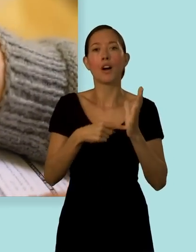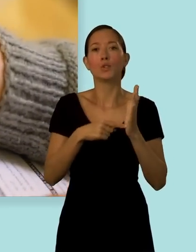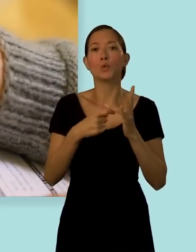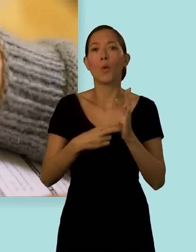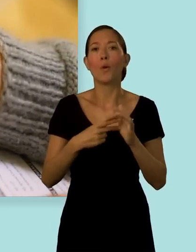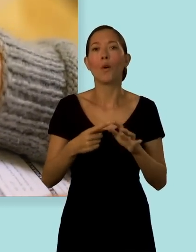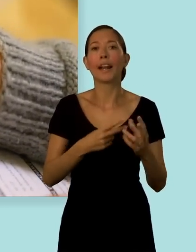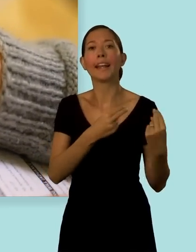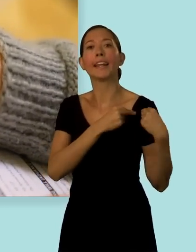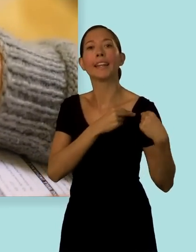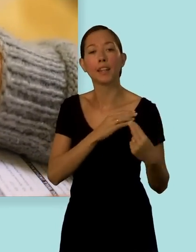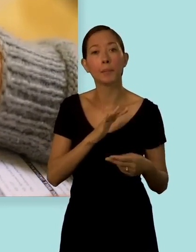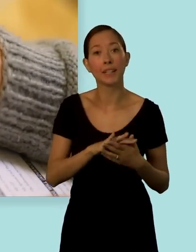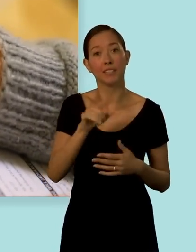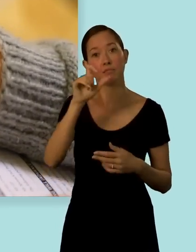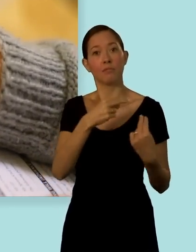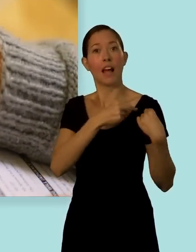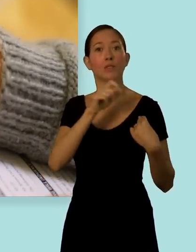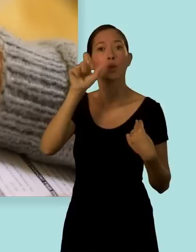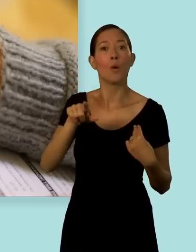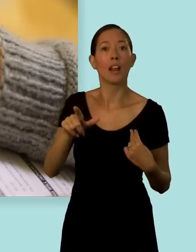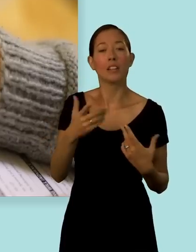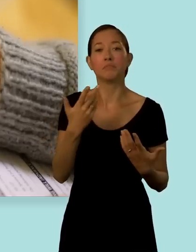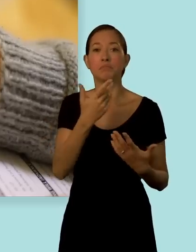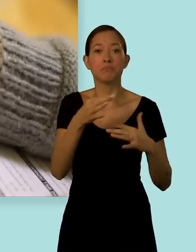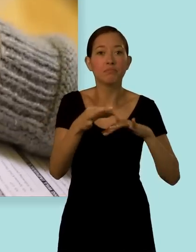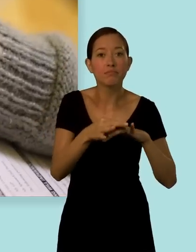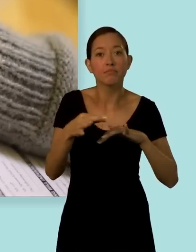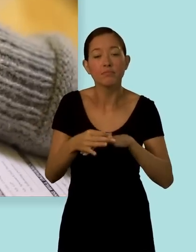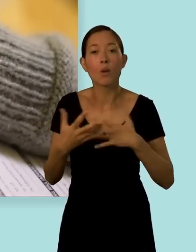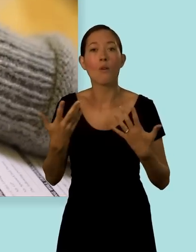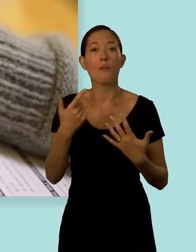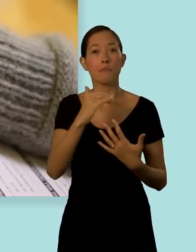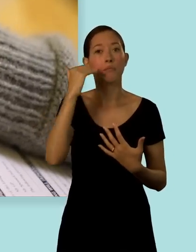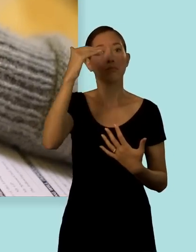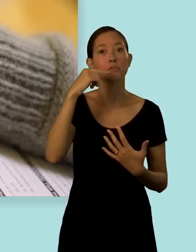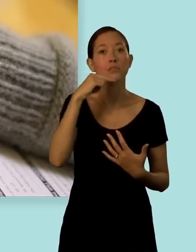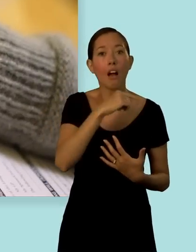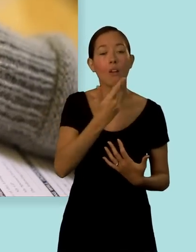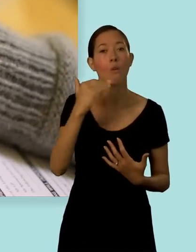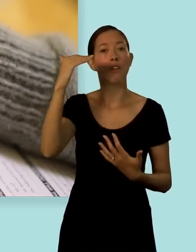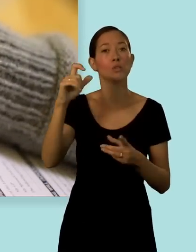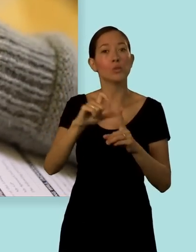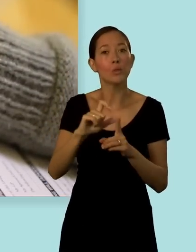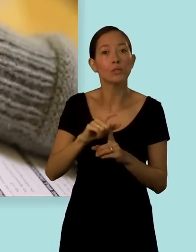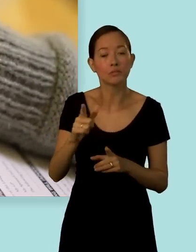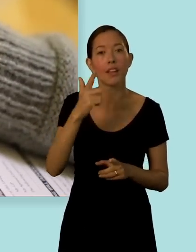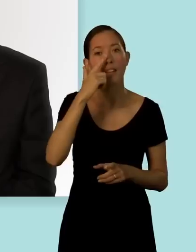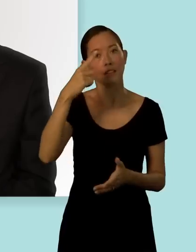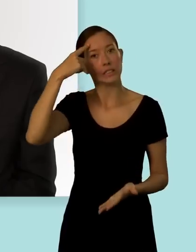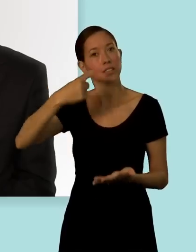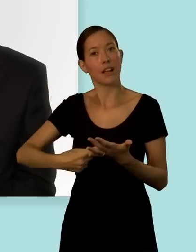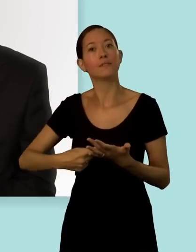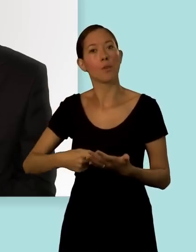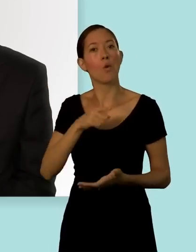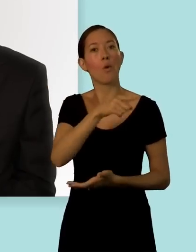attorney, often a spouse or adult son or daughter, can make certain decisions on your behalf if you lose the ability to do this.